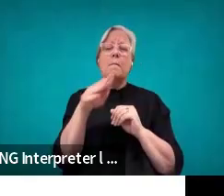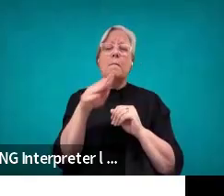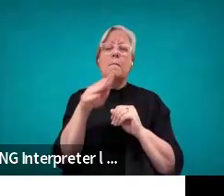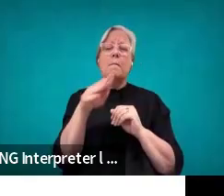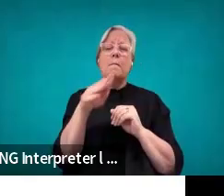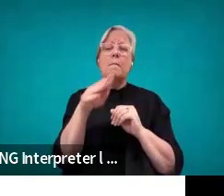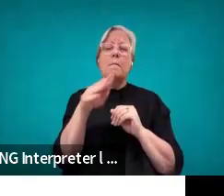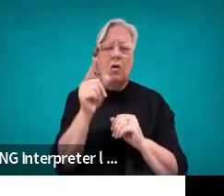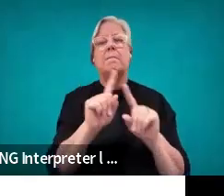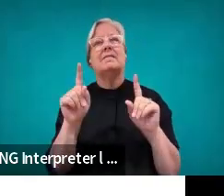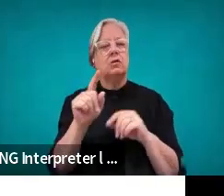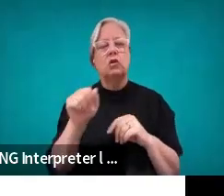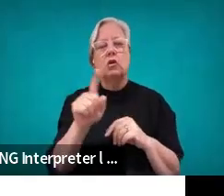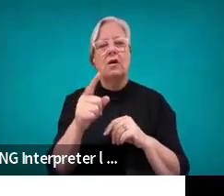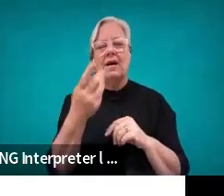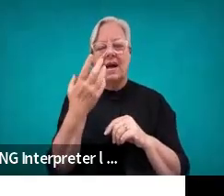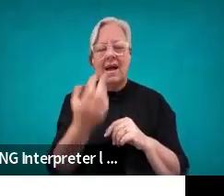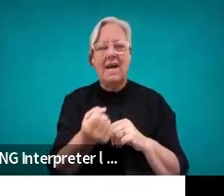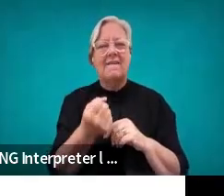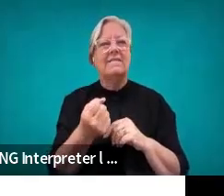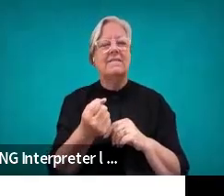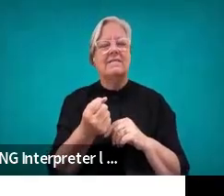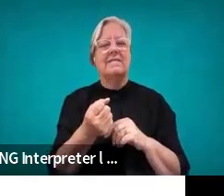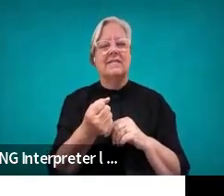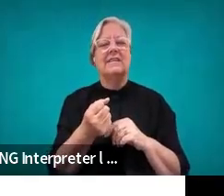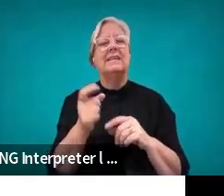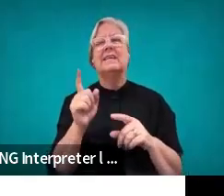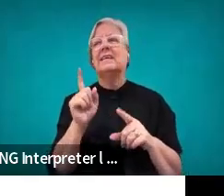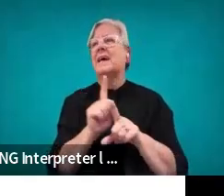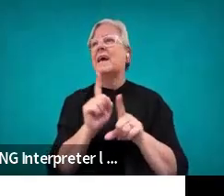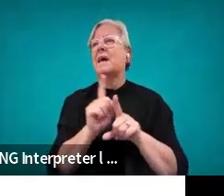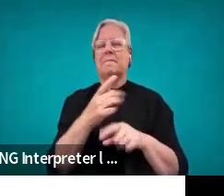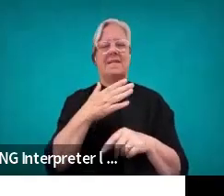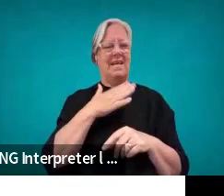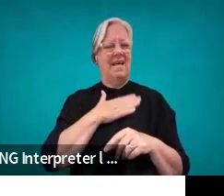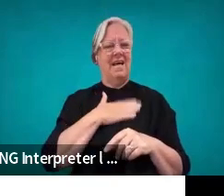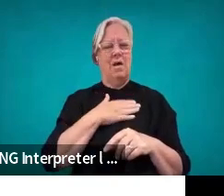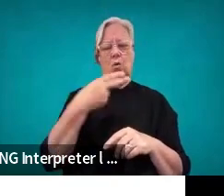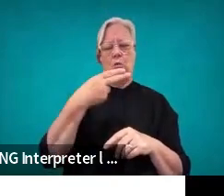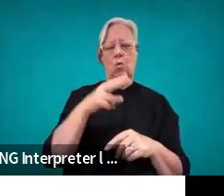necessary foundations of our humanity, it's not going to be as